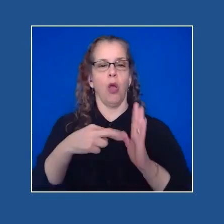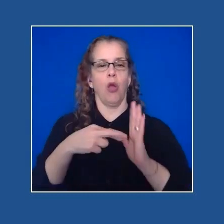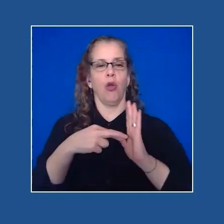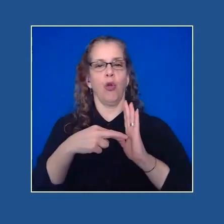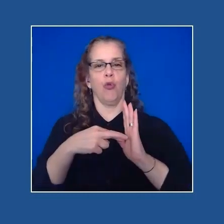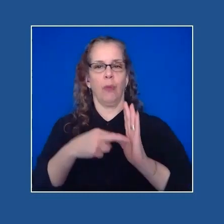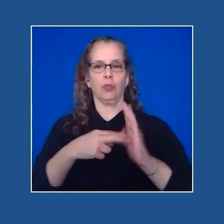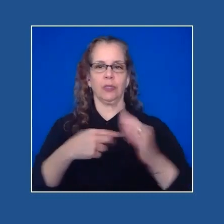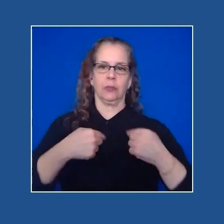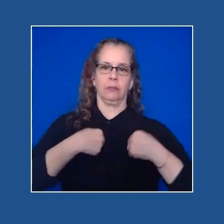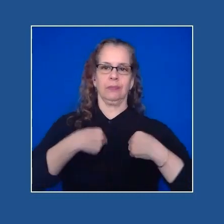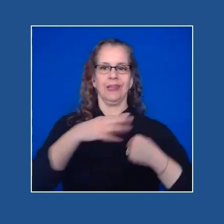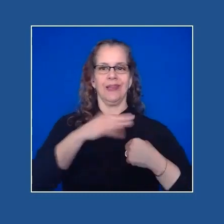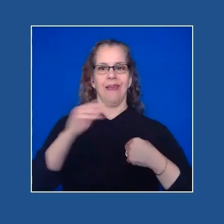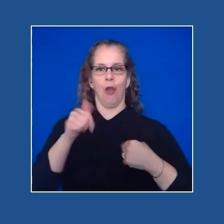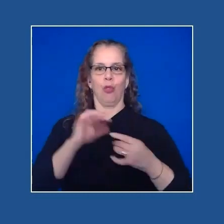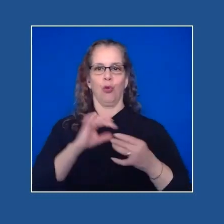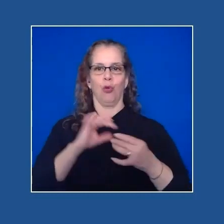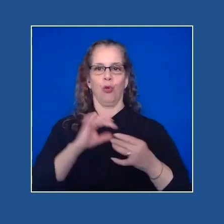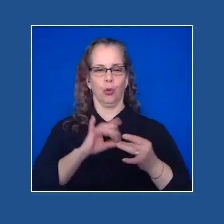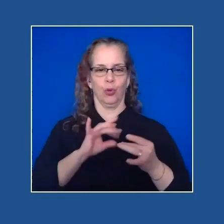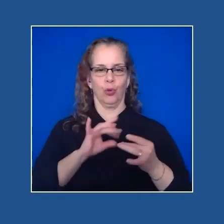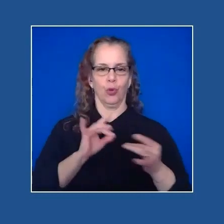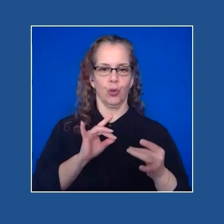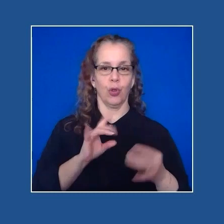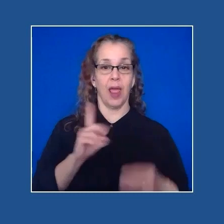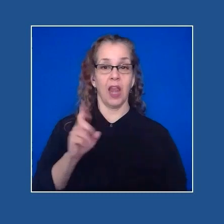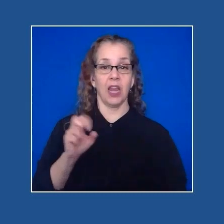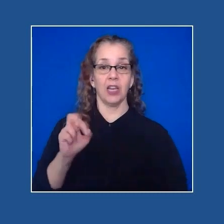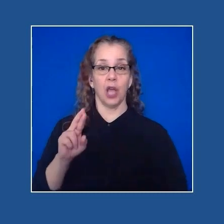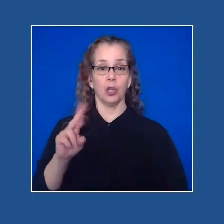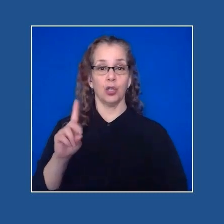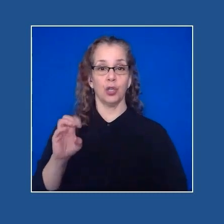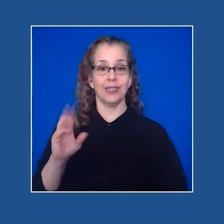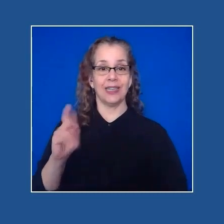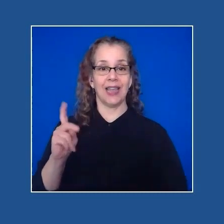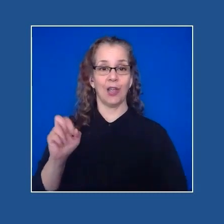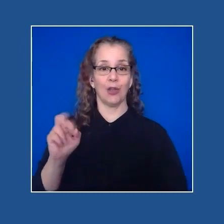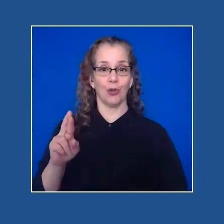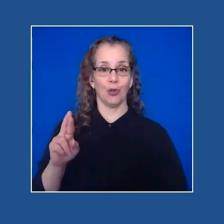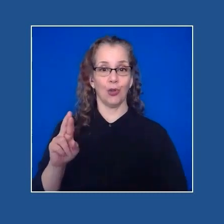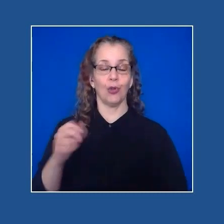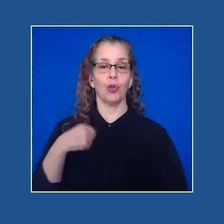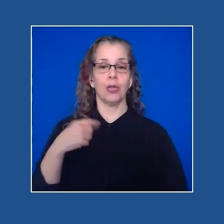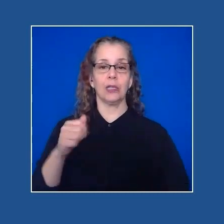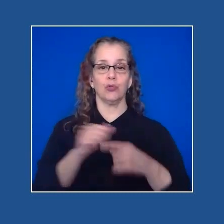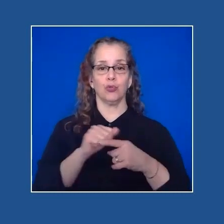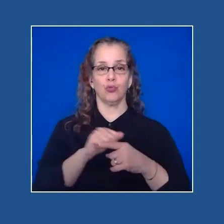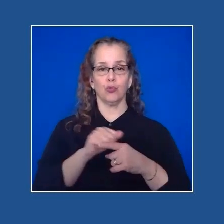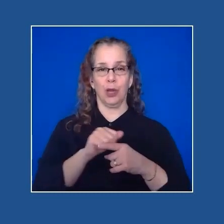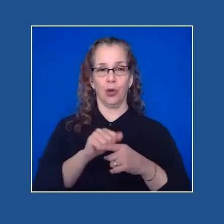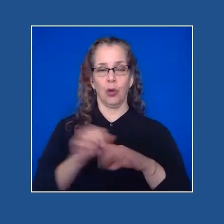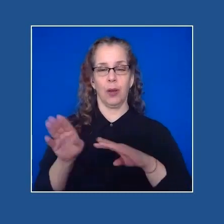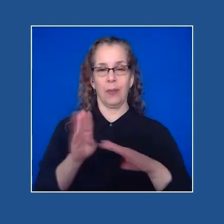the VA, and Dr. Decker is a trainer in mentorship with behavioral tech as well.